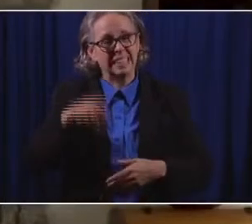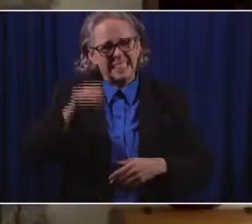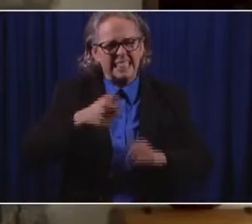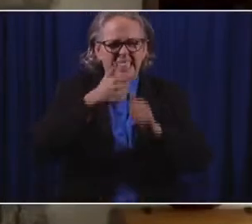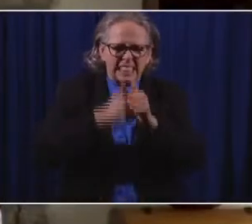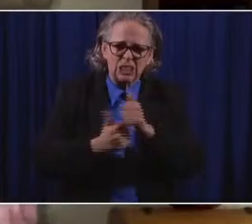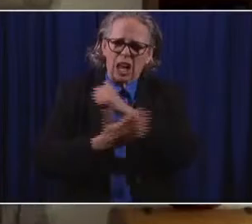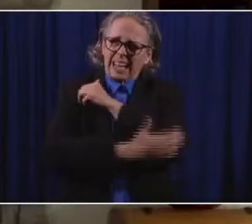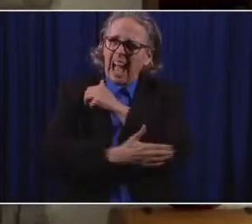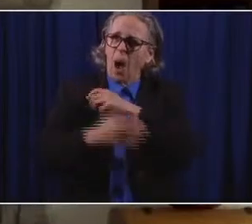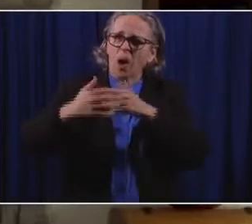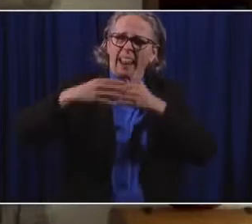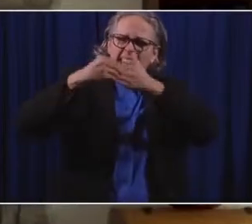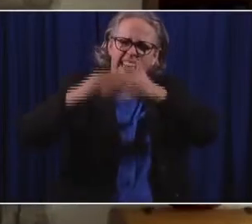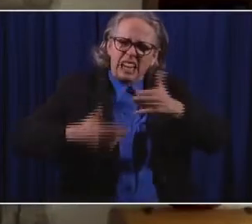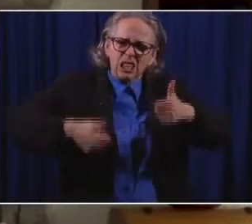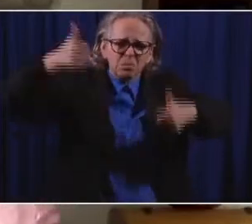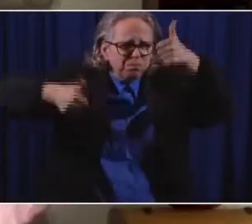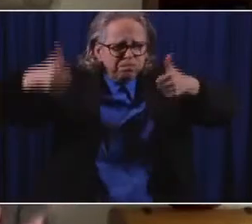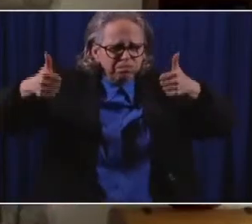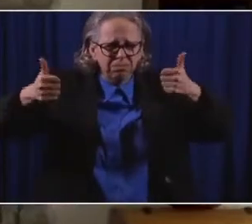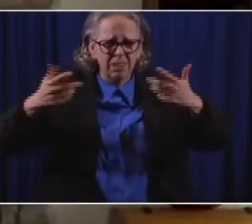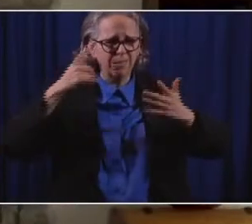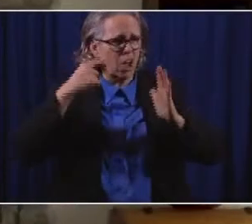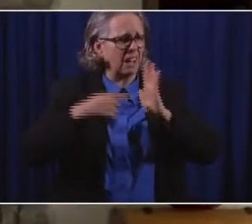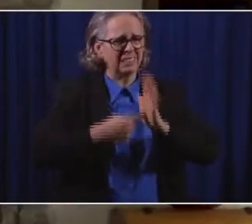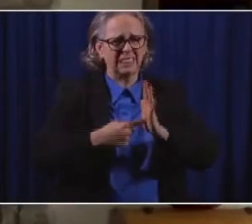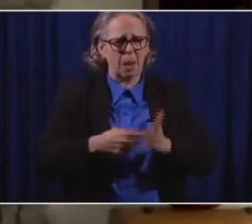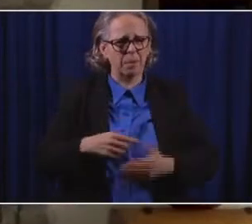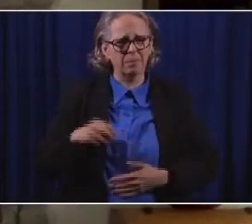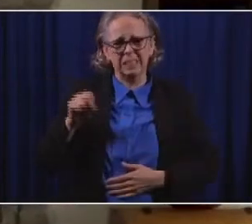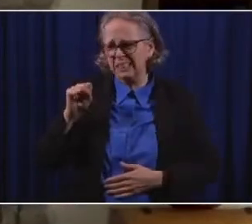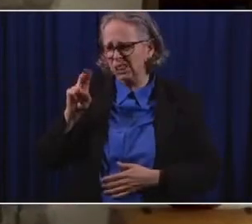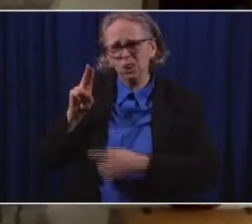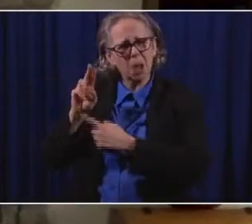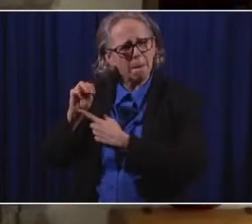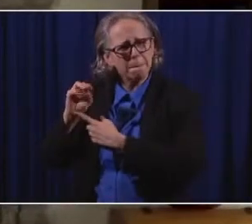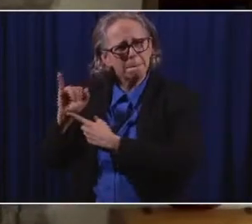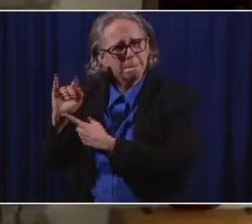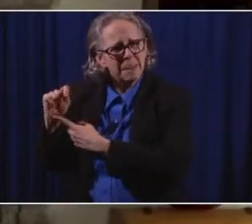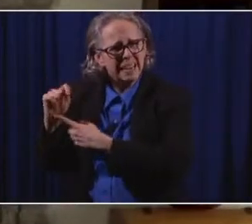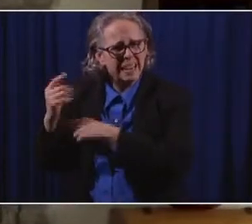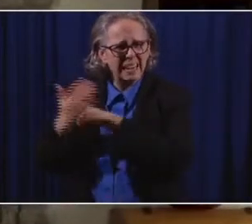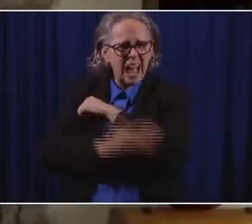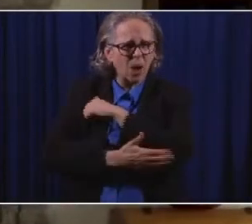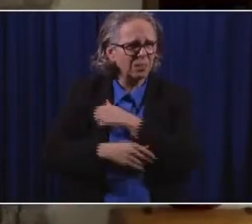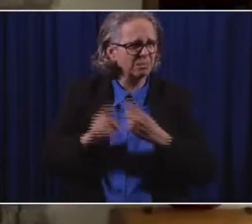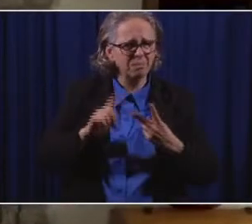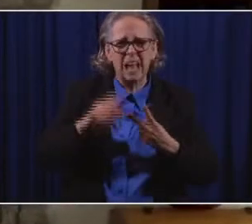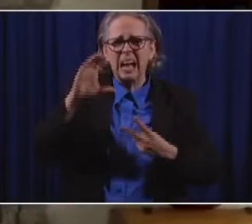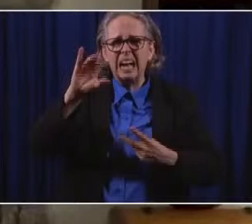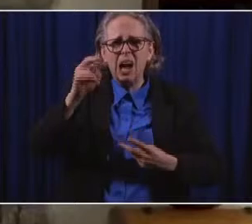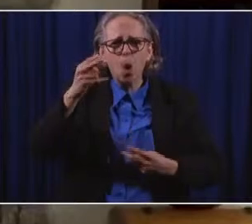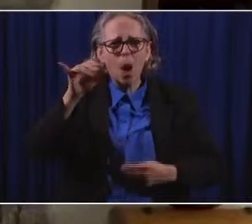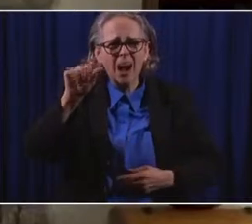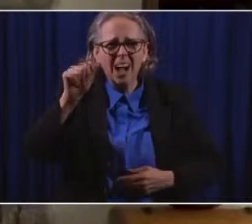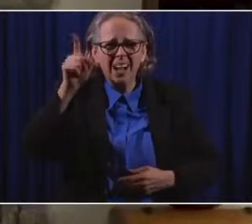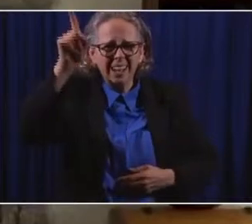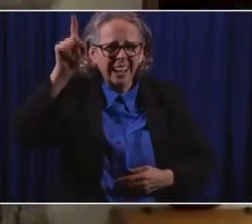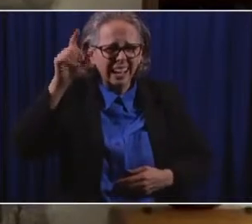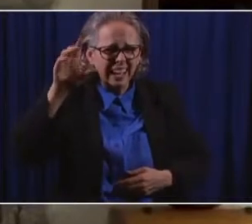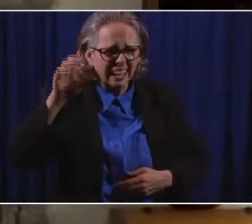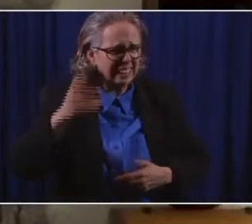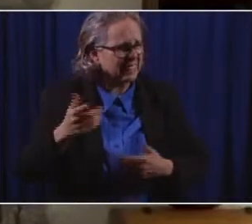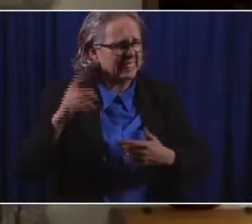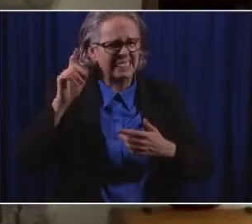of Cuyahoga County, for example, Summit County, we need all the opinion leaders.